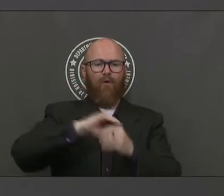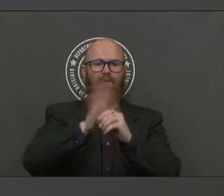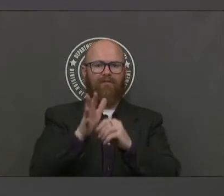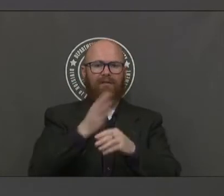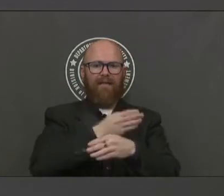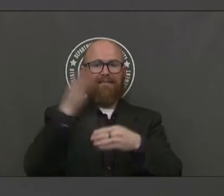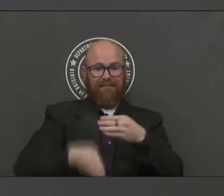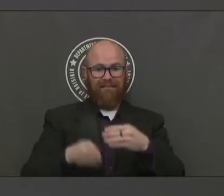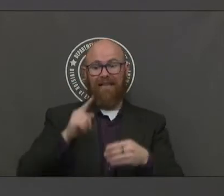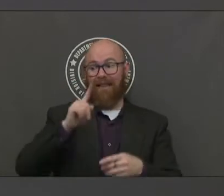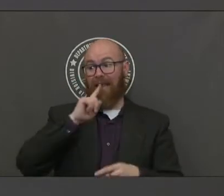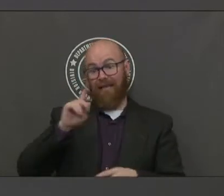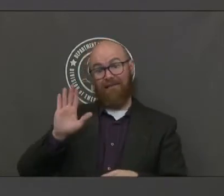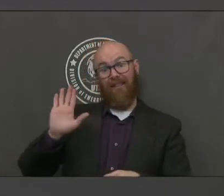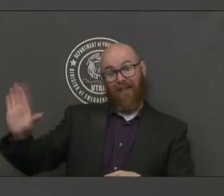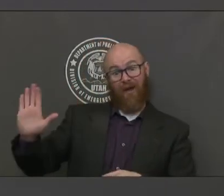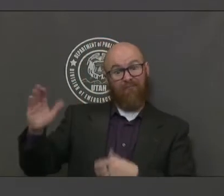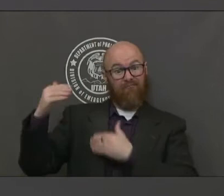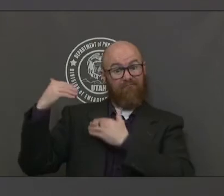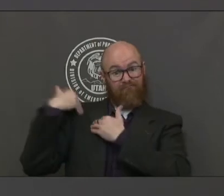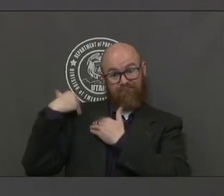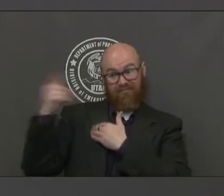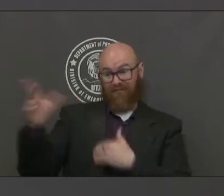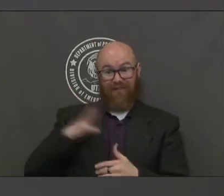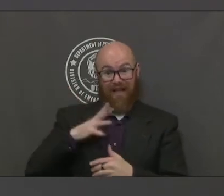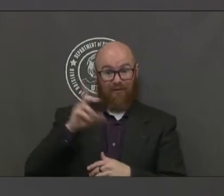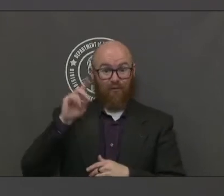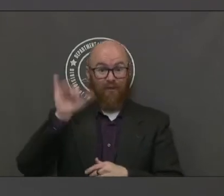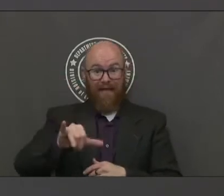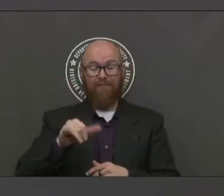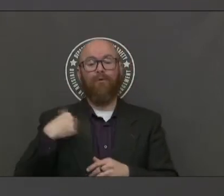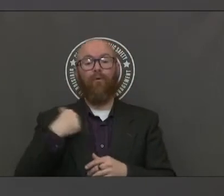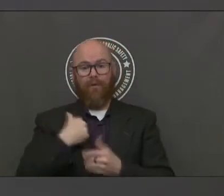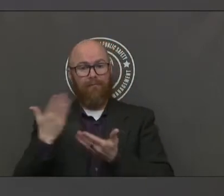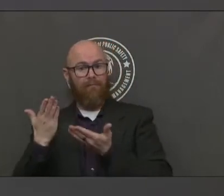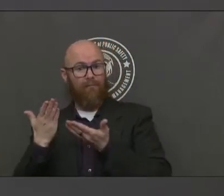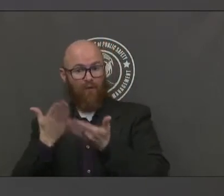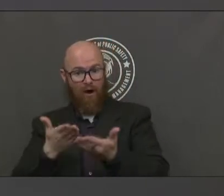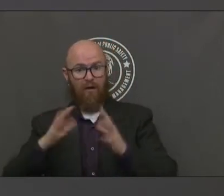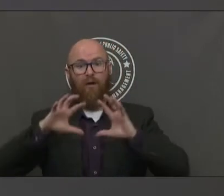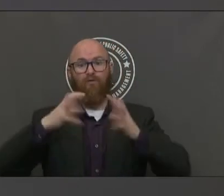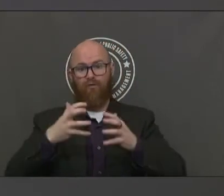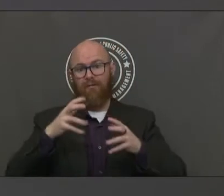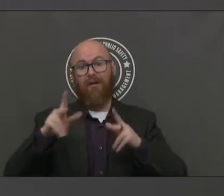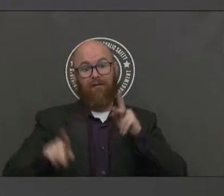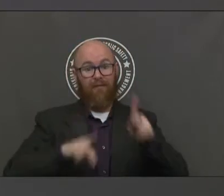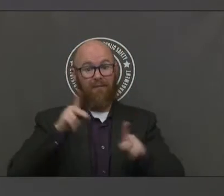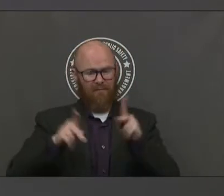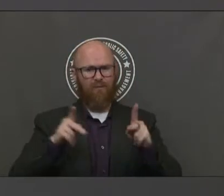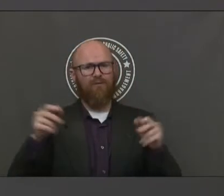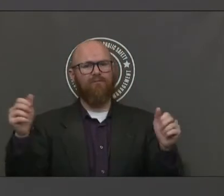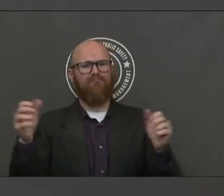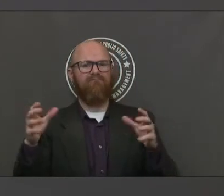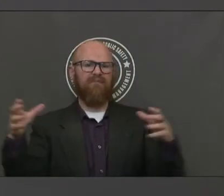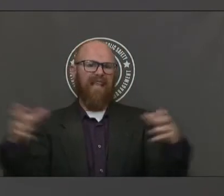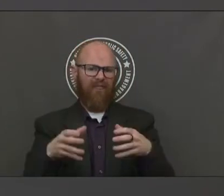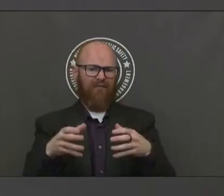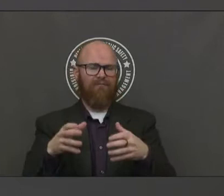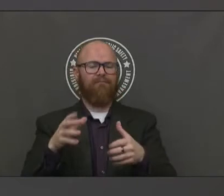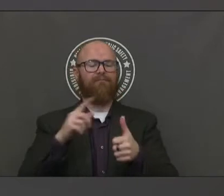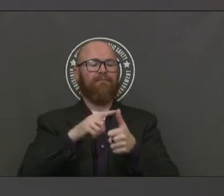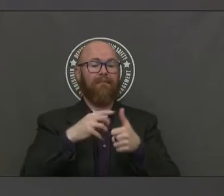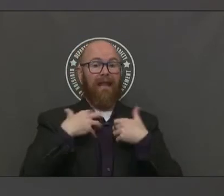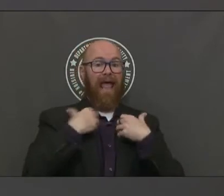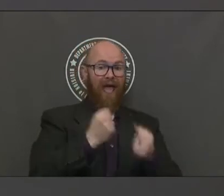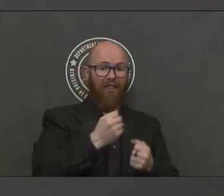that's their prerogative. They're certainly open to that. And so we brought a group of people together, a group of health